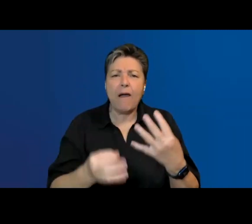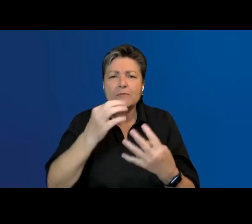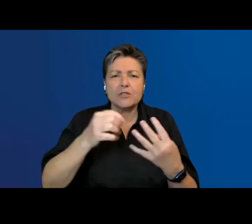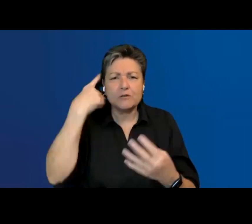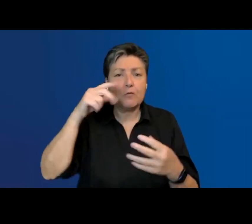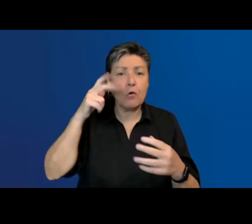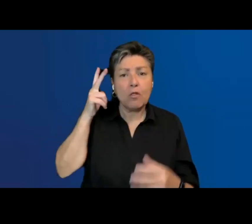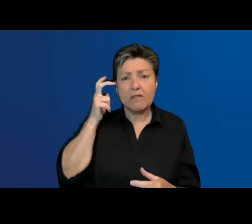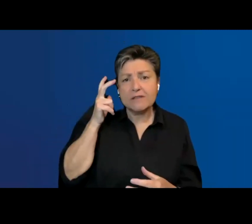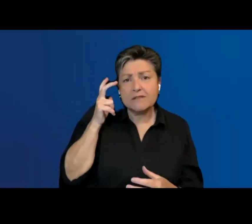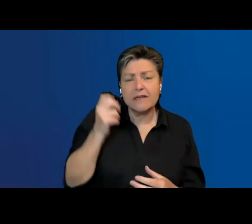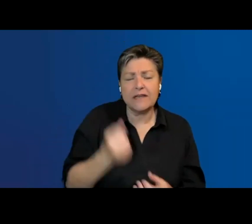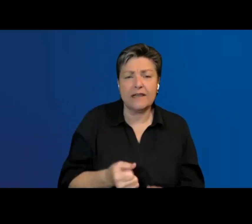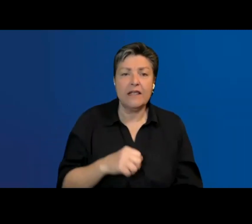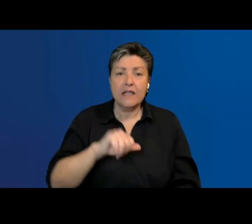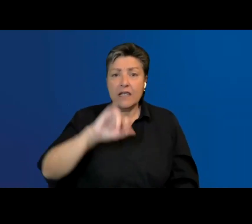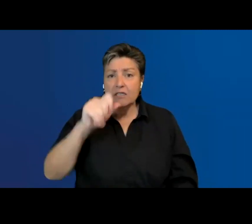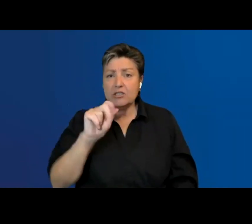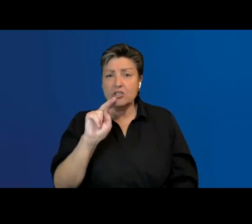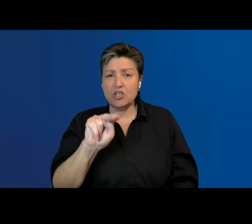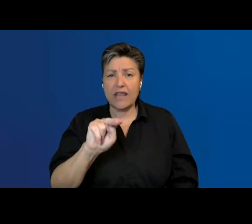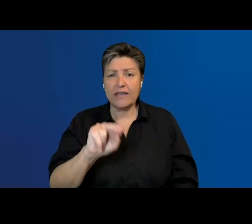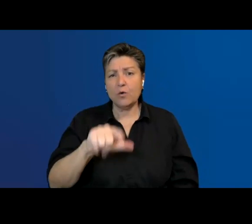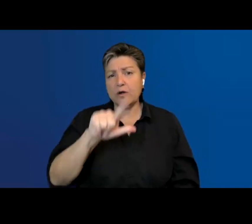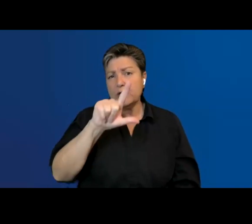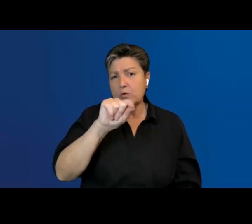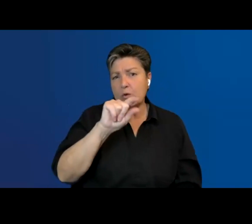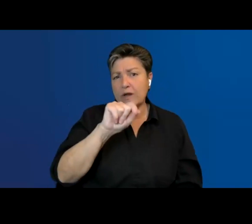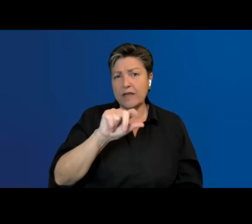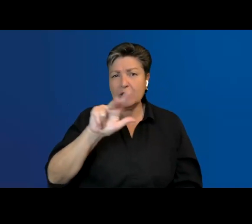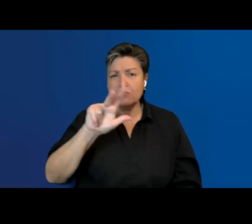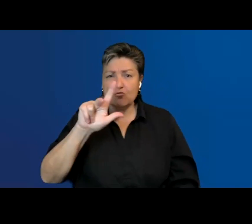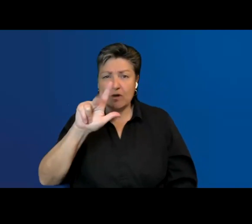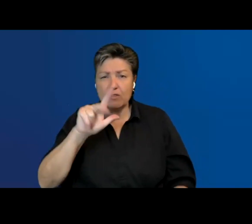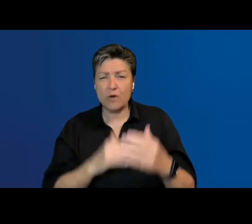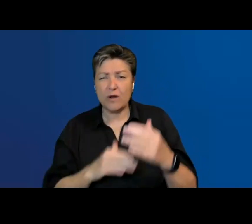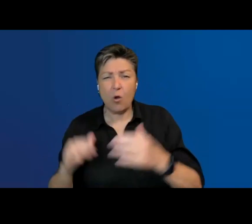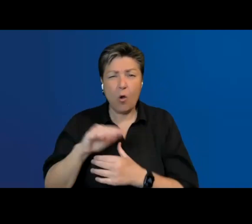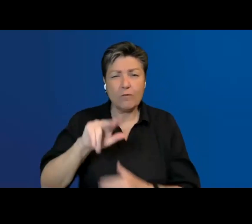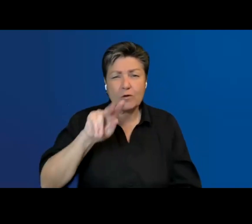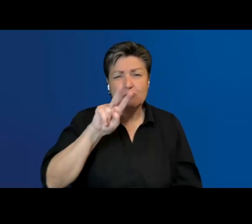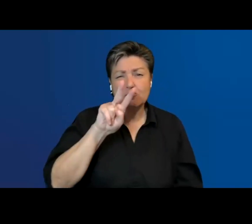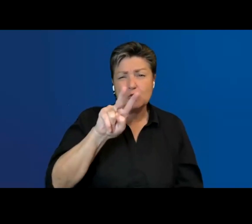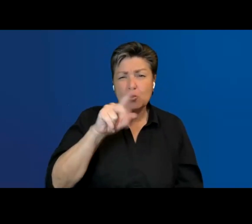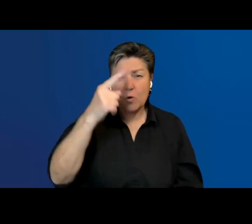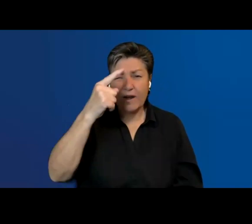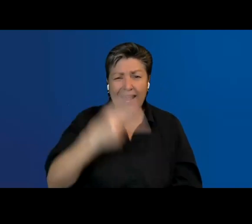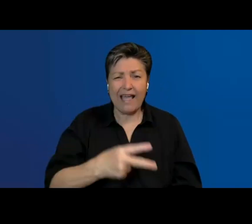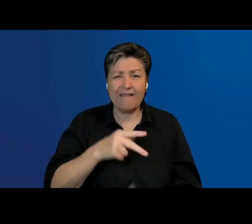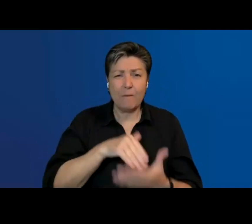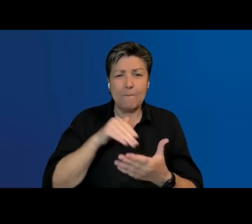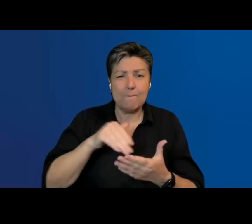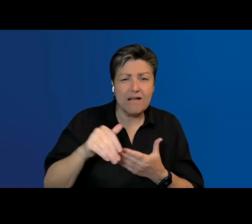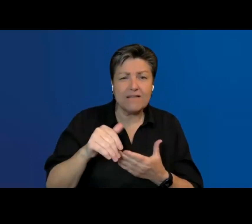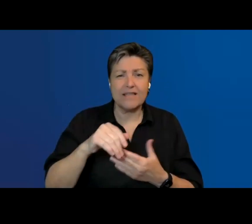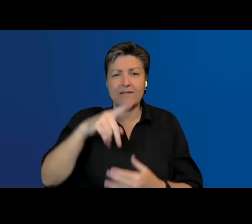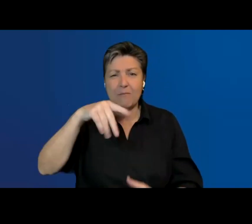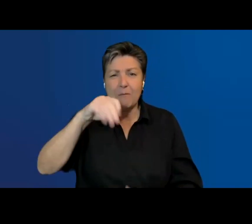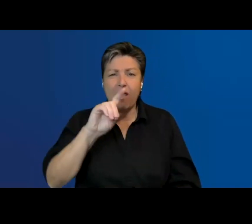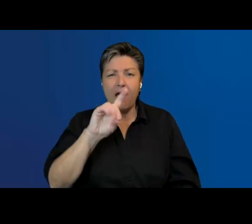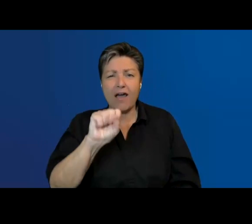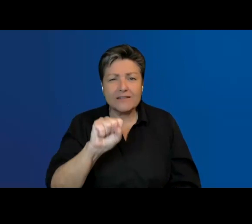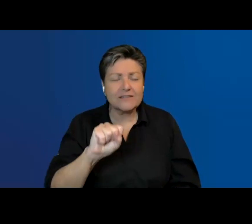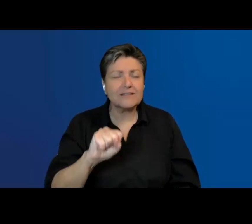January 2023, there were more than 2.5 million podcasts in Apple's directory. These podcasts include panel